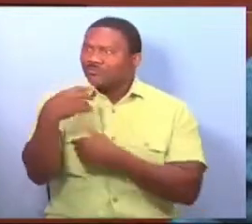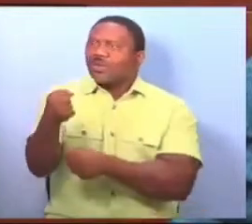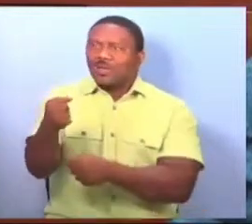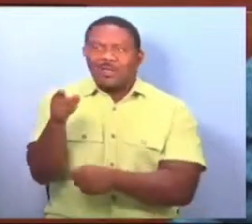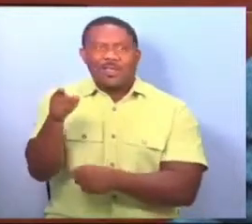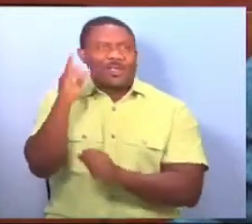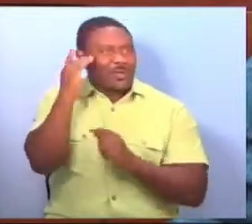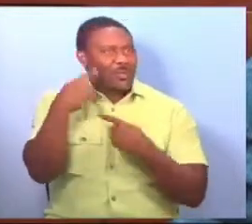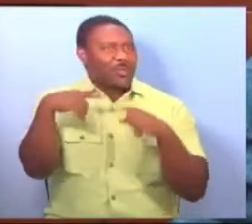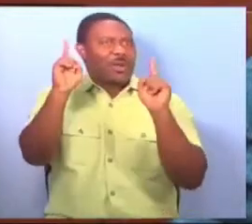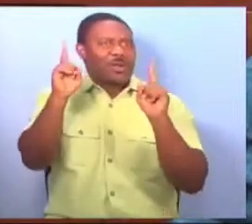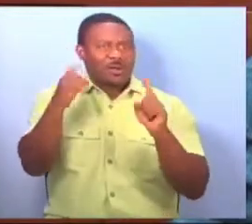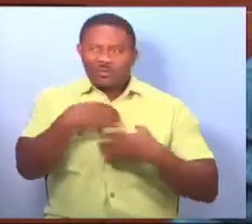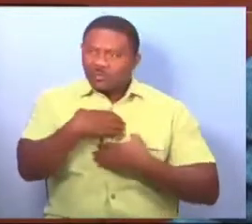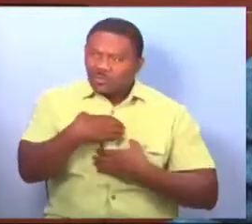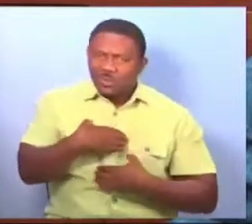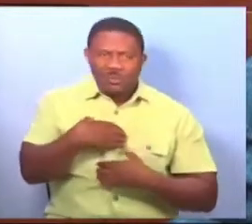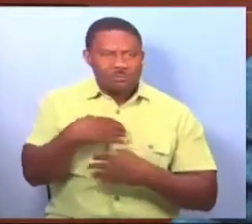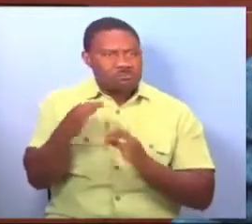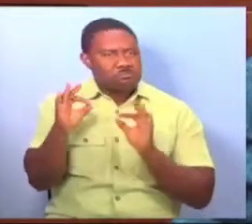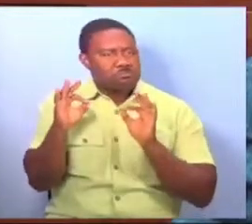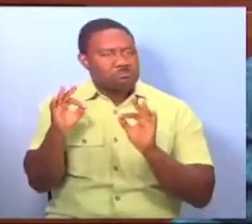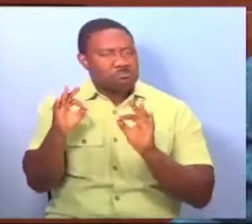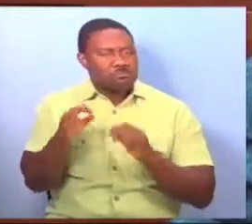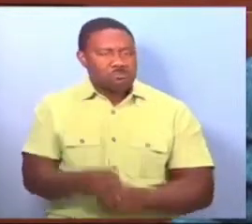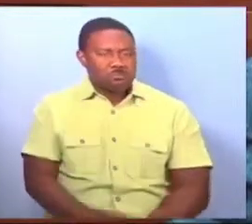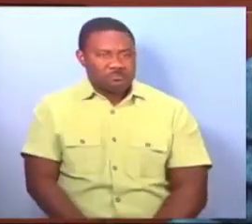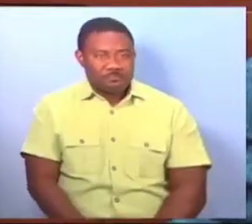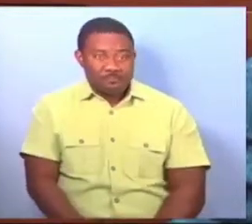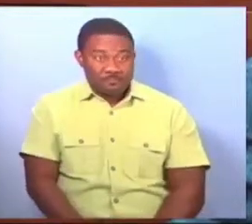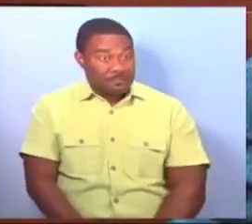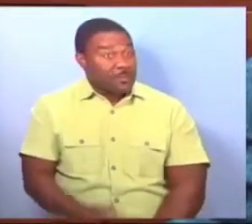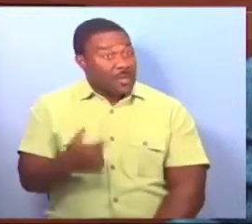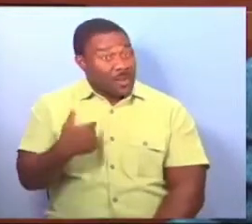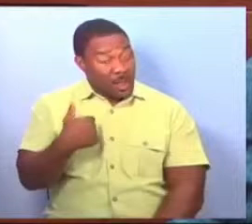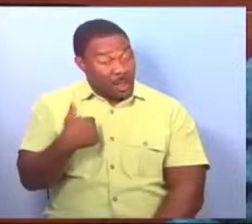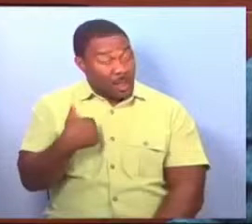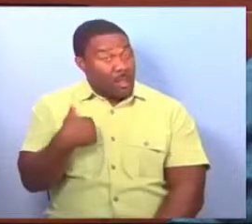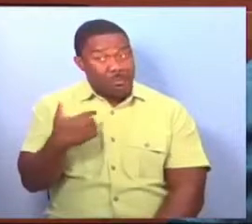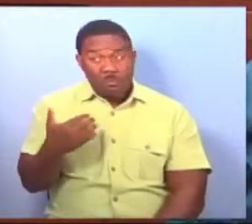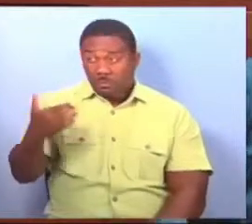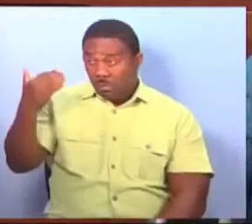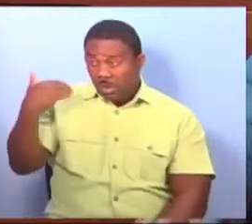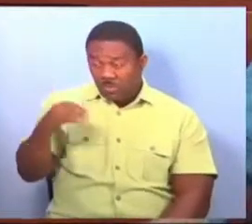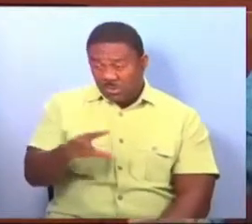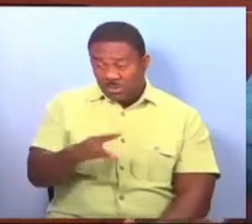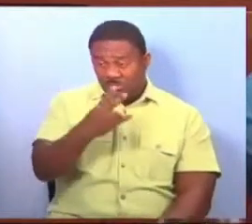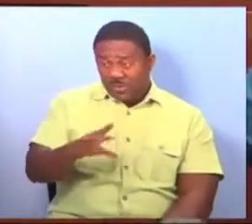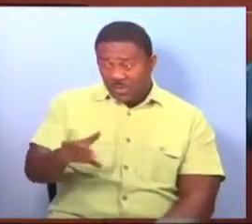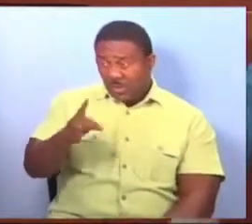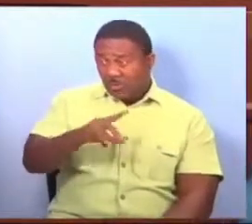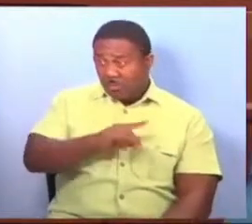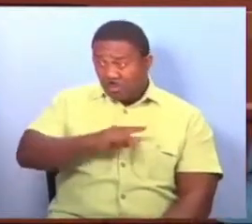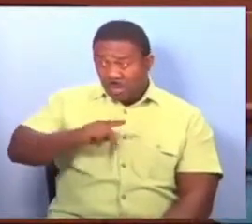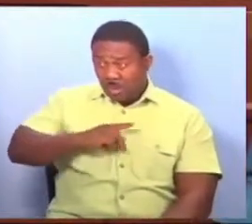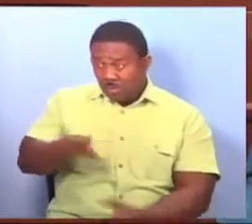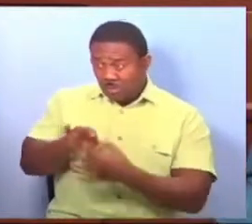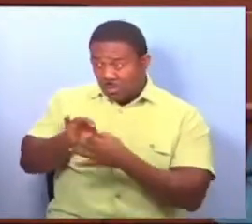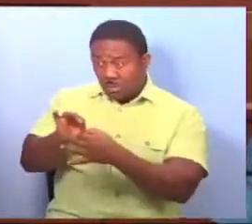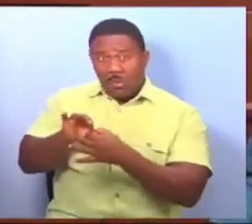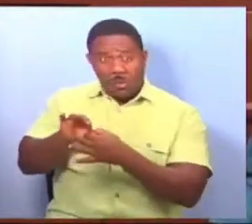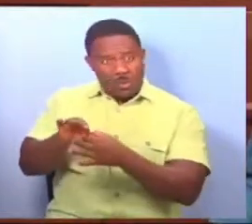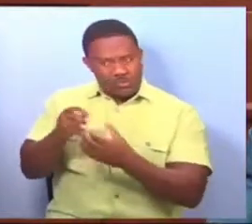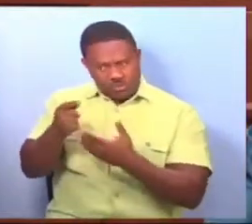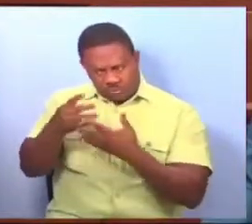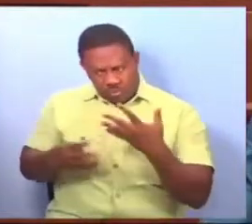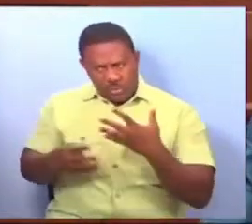succeed. We wish him Godspeed. I've had the opportunity to serve in the 7th and 8th Parliament on a number of